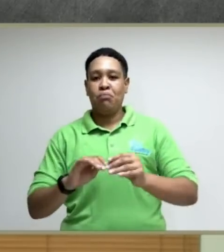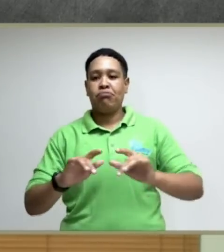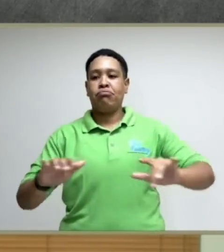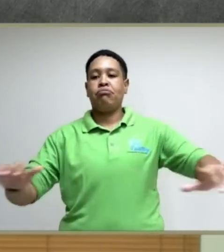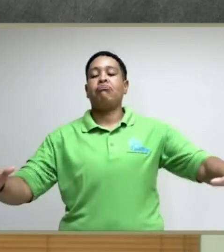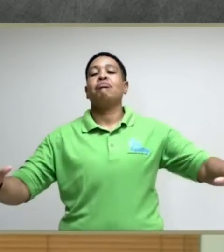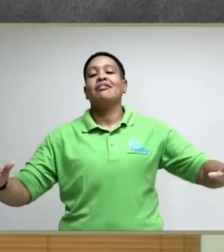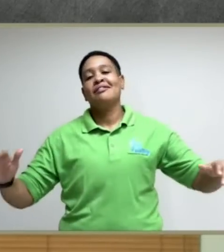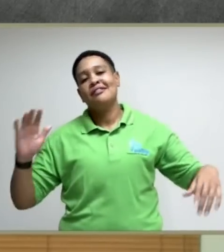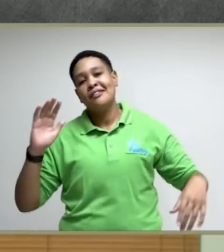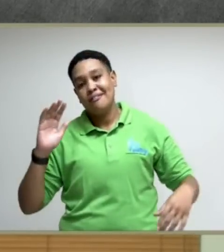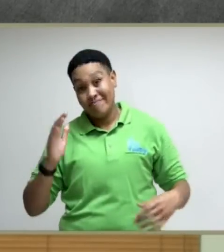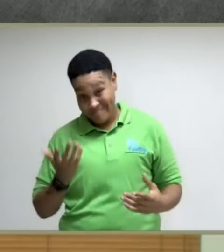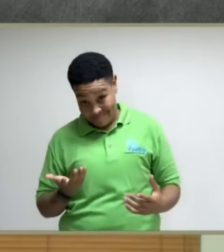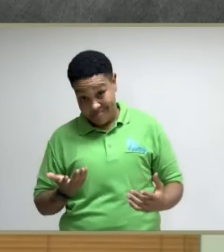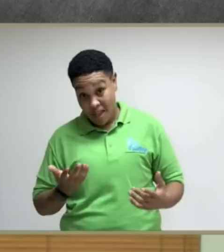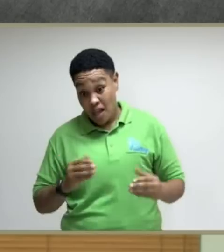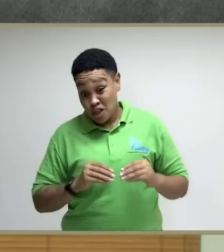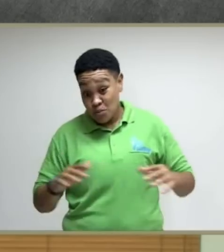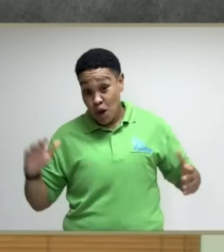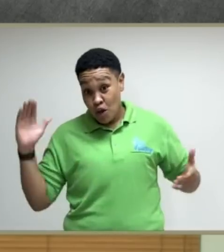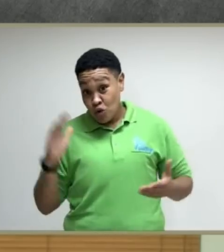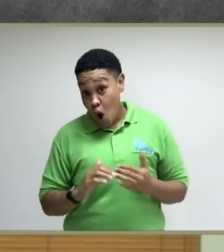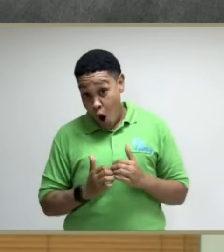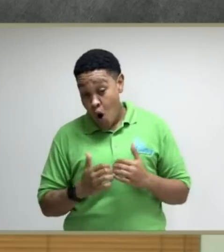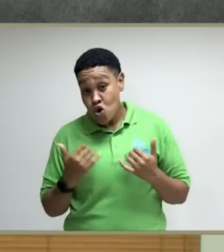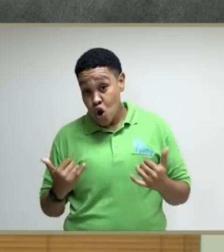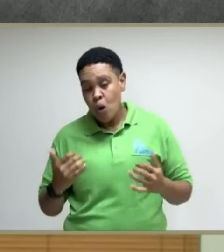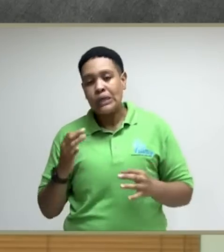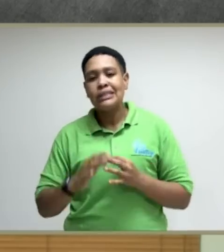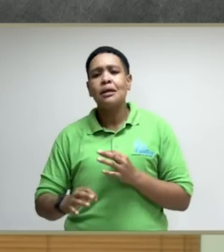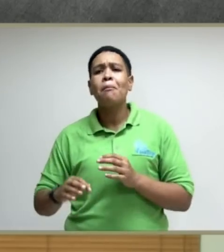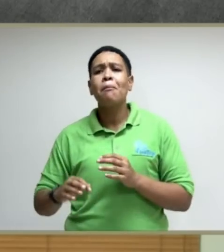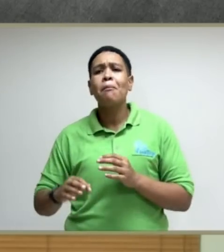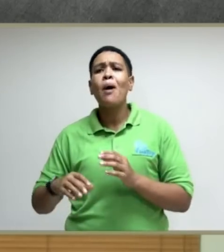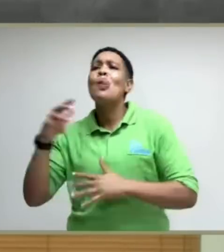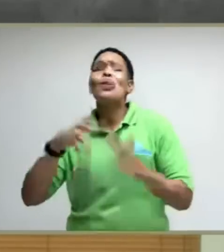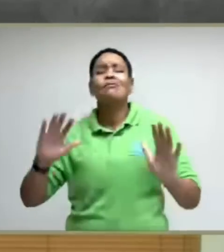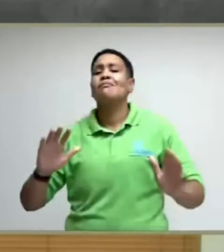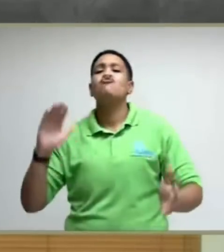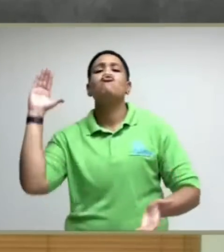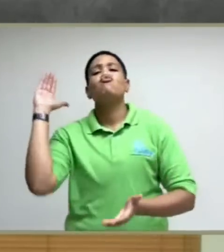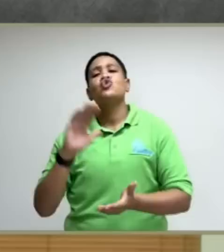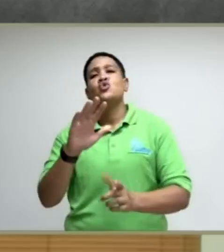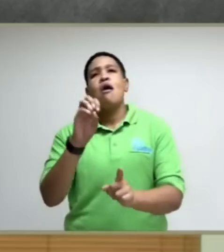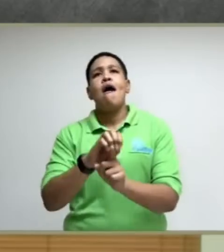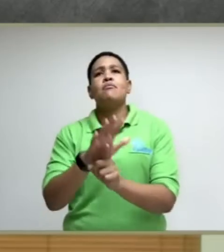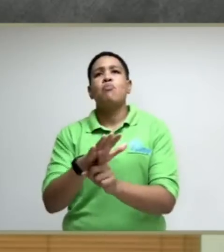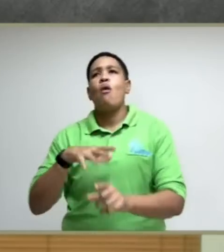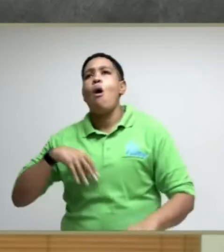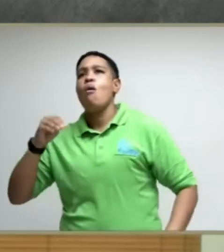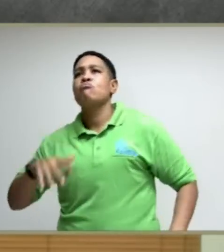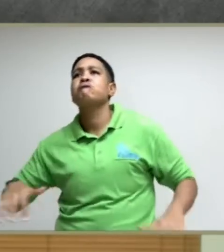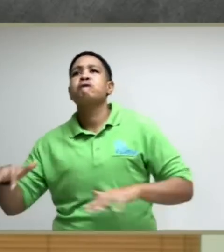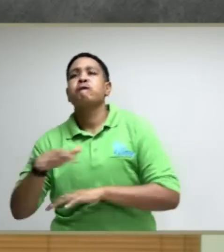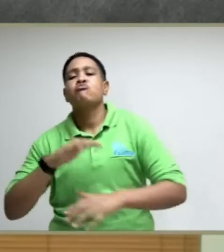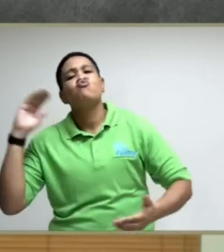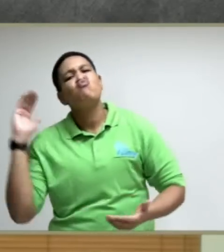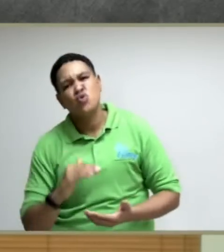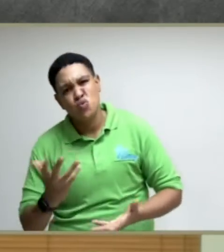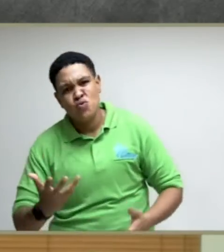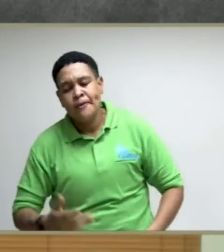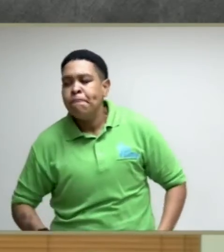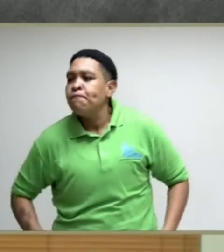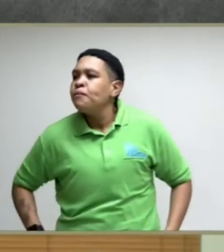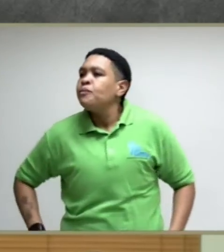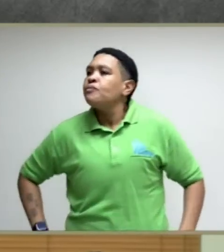by reducing exposure. Next slide. There has been a question, several times we've been